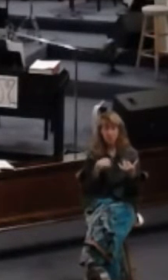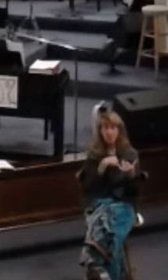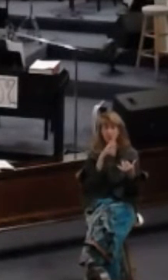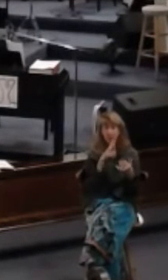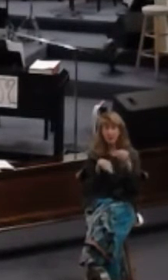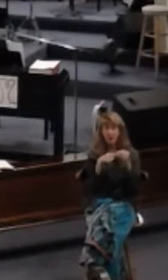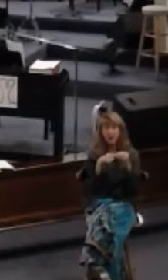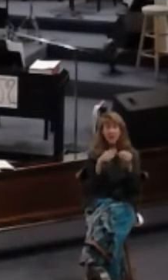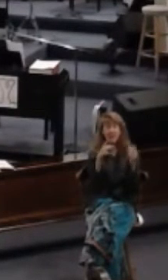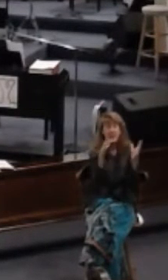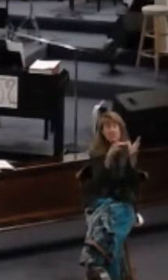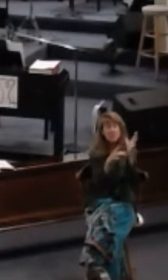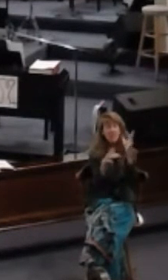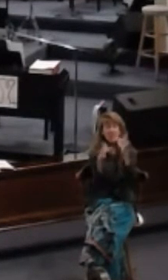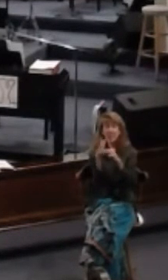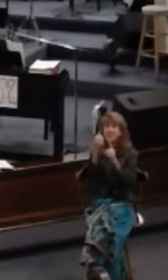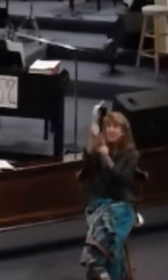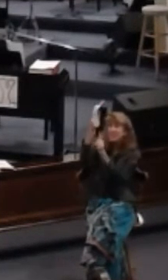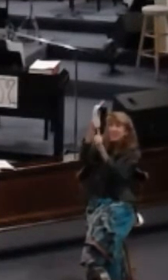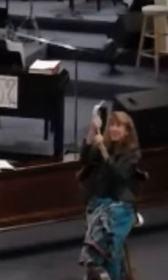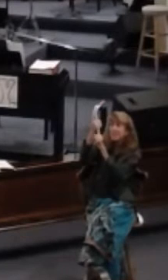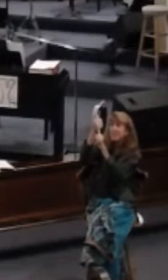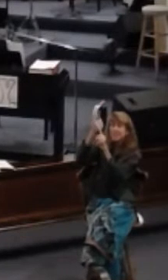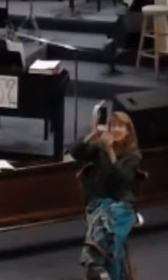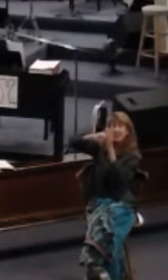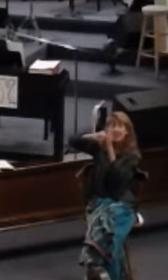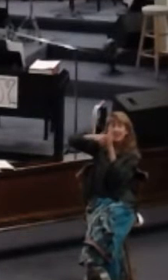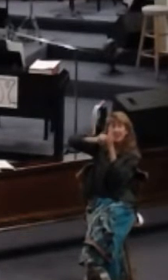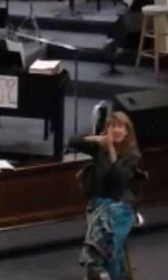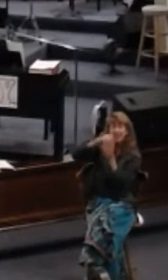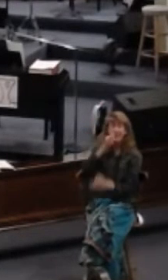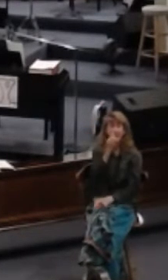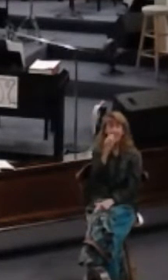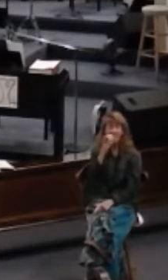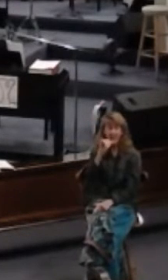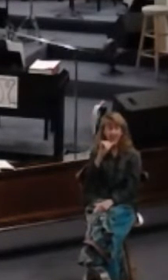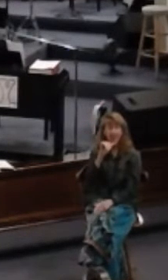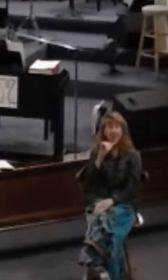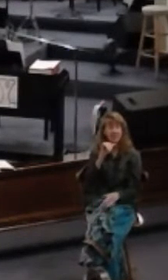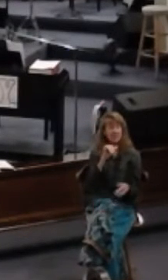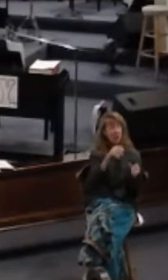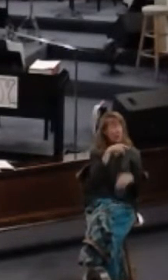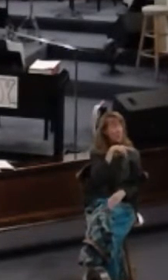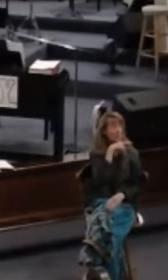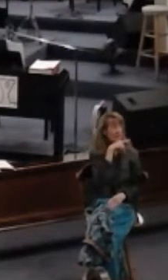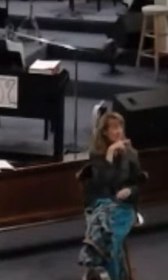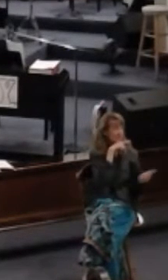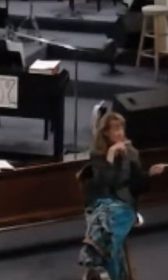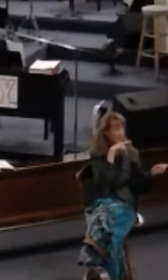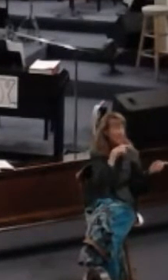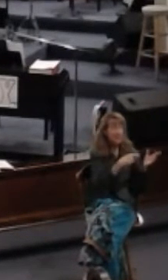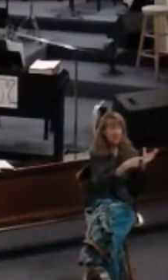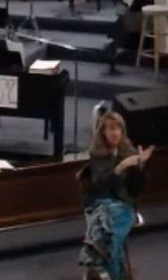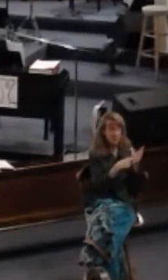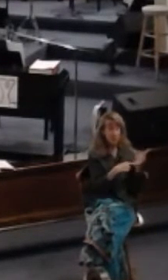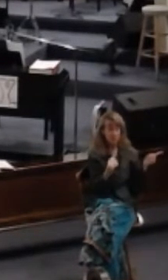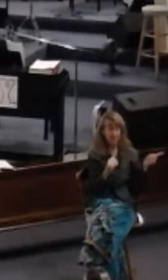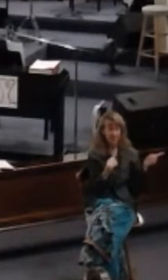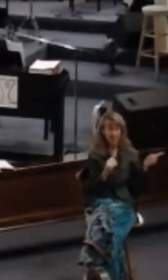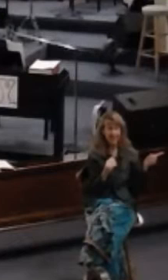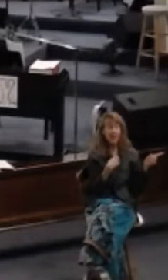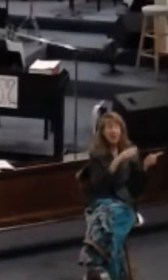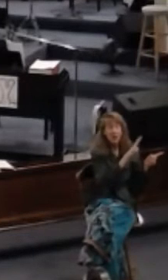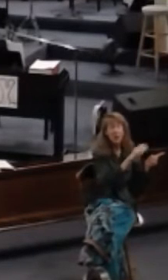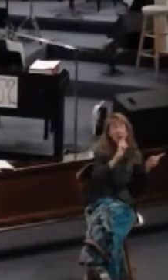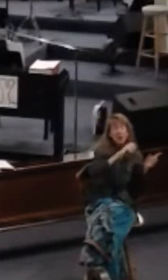talking about Jesus' key to church growth, that Peggy immediately came up and showed me her key that says, this is Jesus' key. That's her